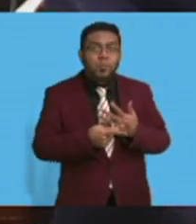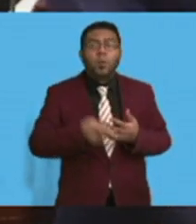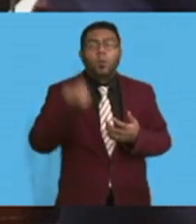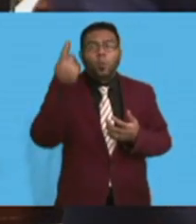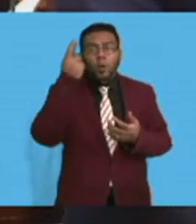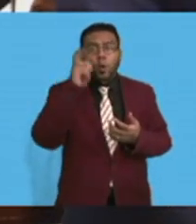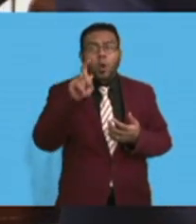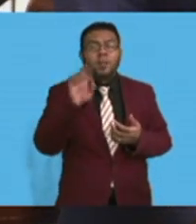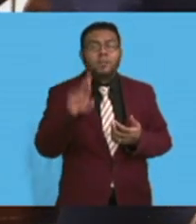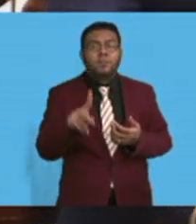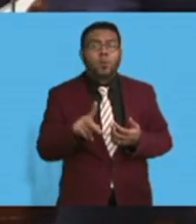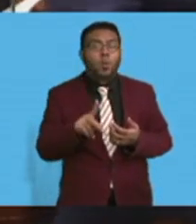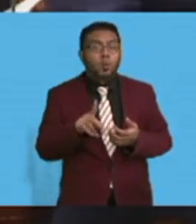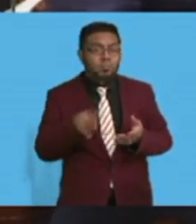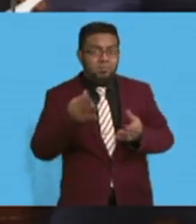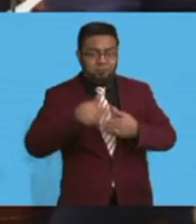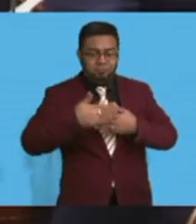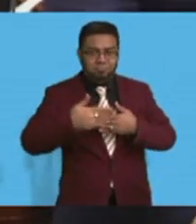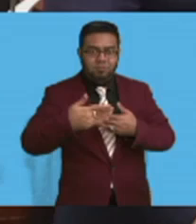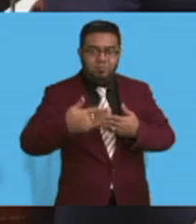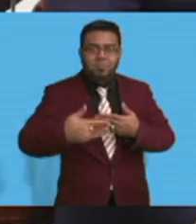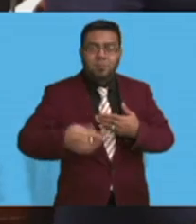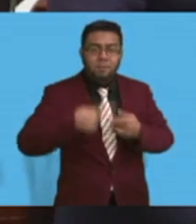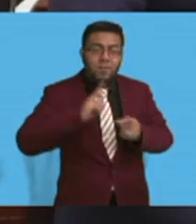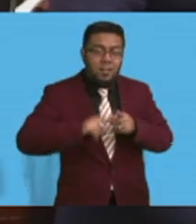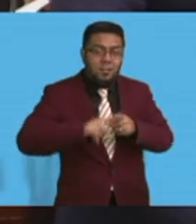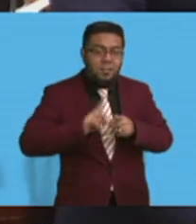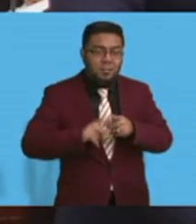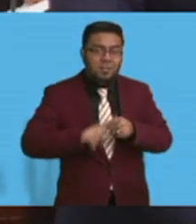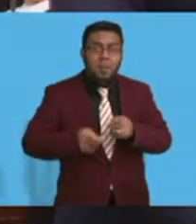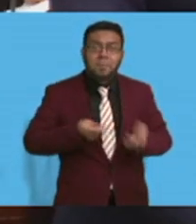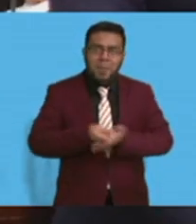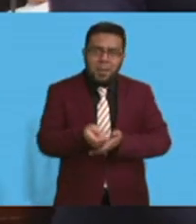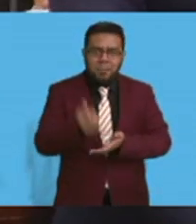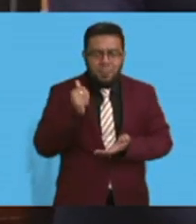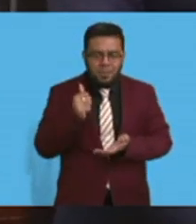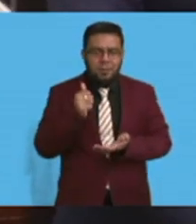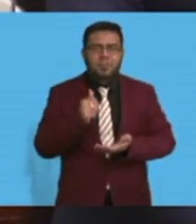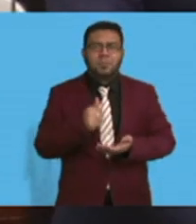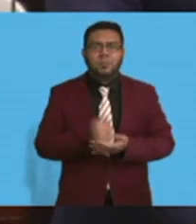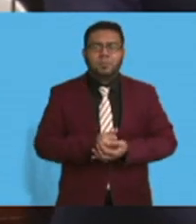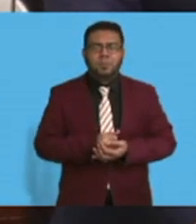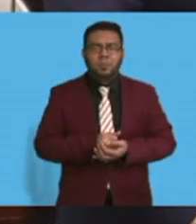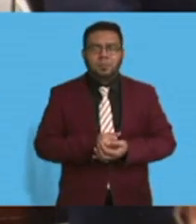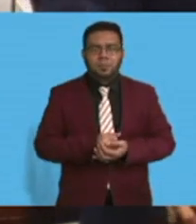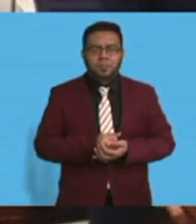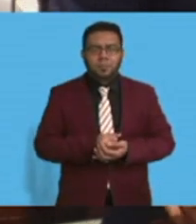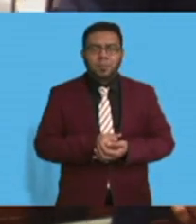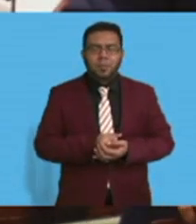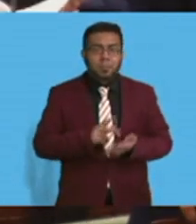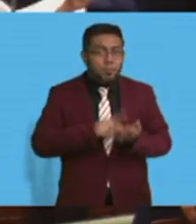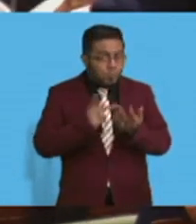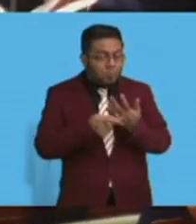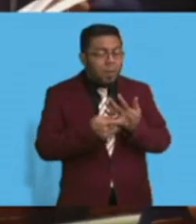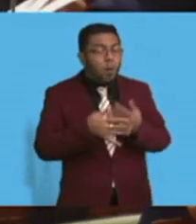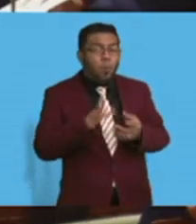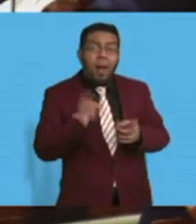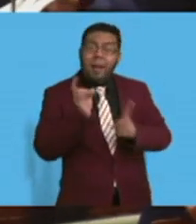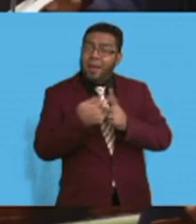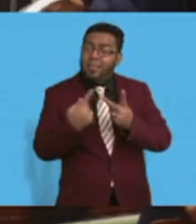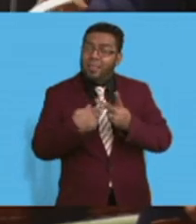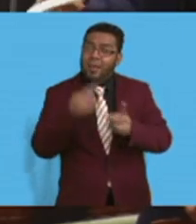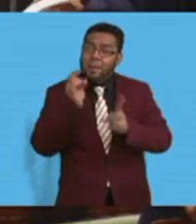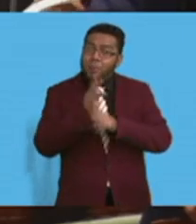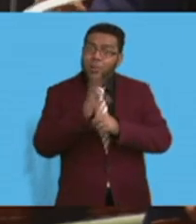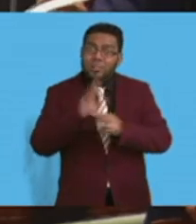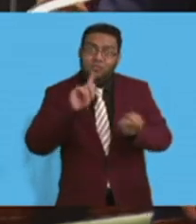accelerated repayments incentives. What we are calling accelerated repayment incentives. We're making another important change to TELS, Madam